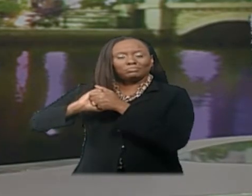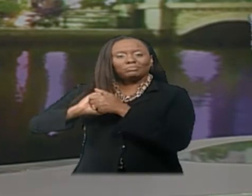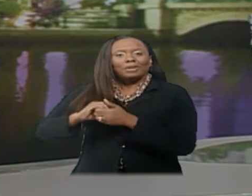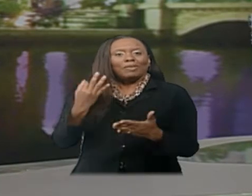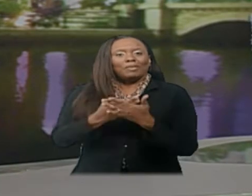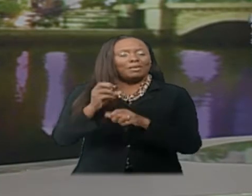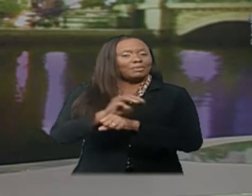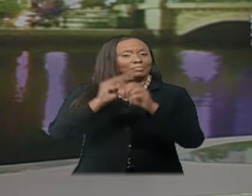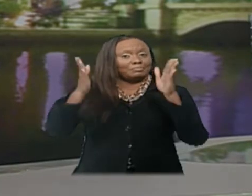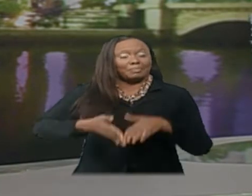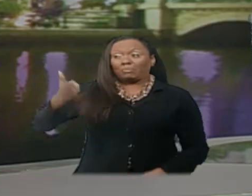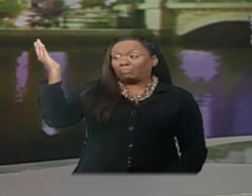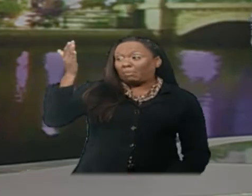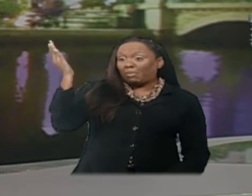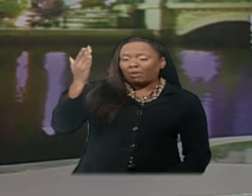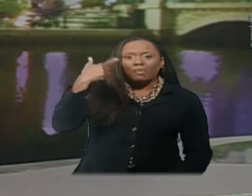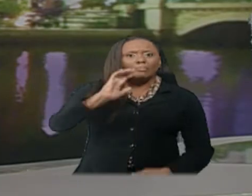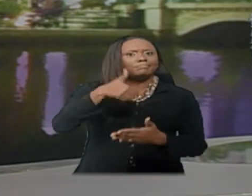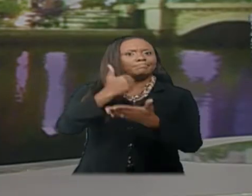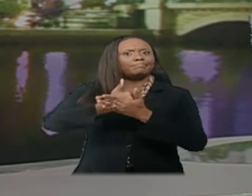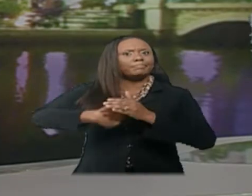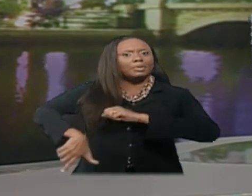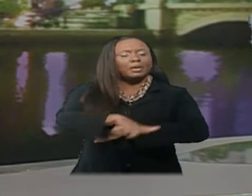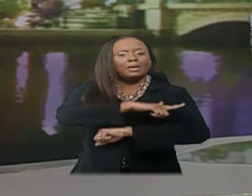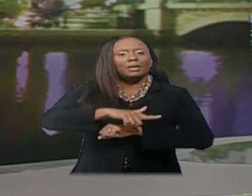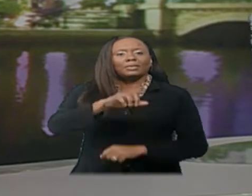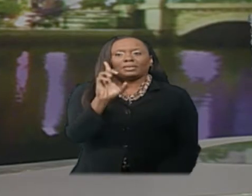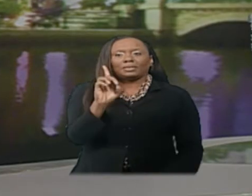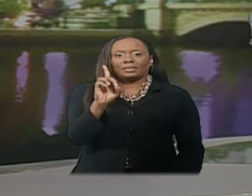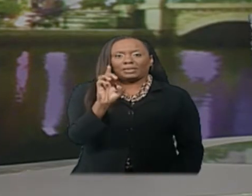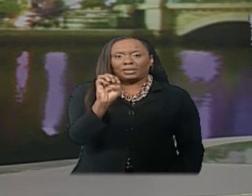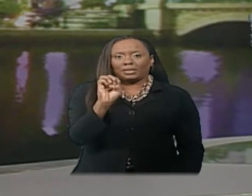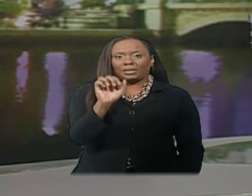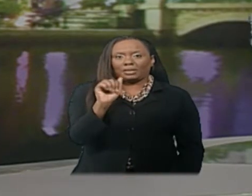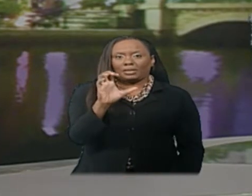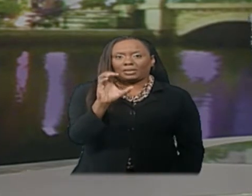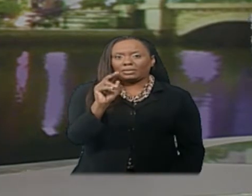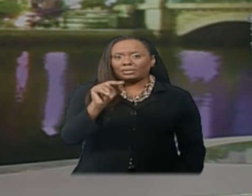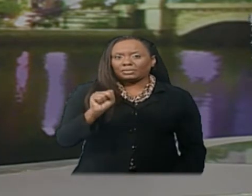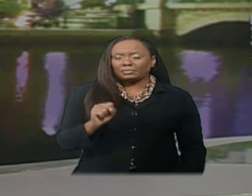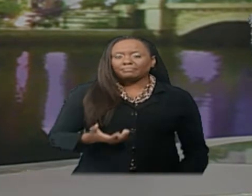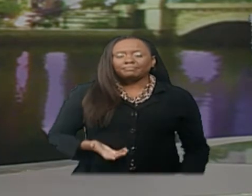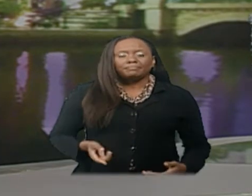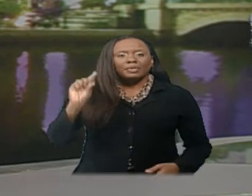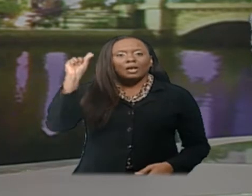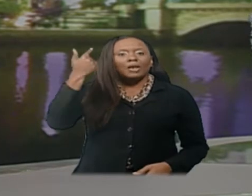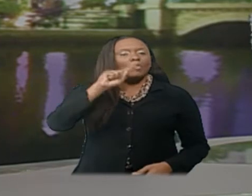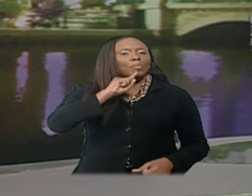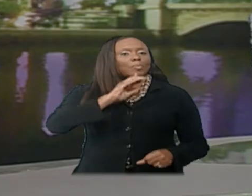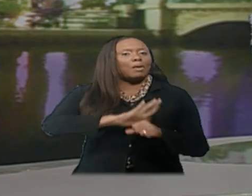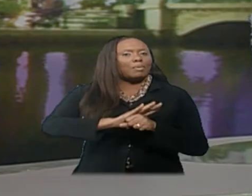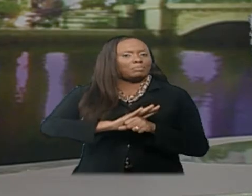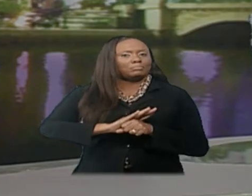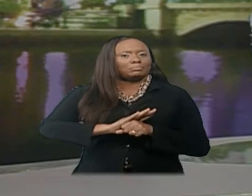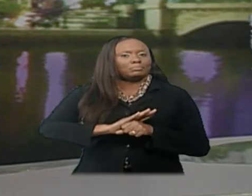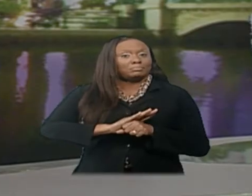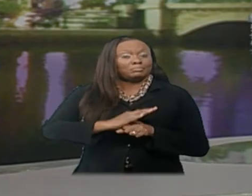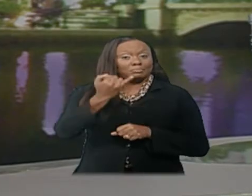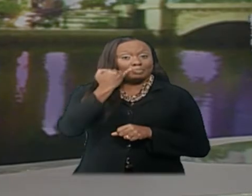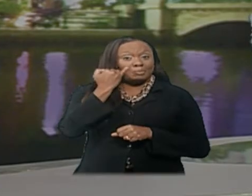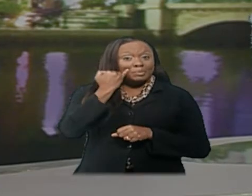on a resolution to approve land at Deakins for housing development. He says government is fulfilling a promise made to residents who